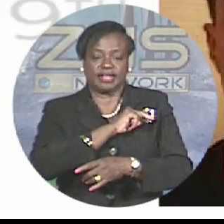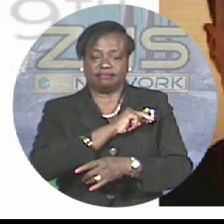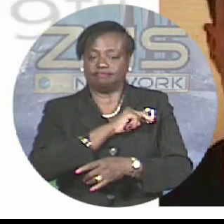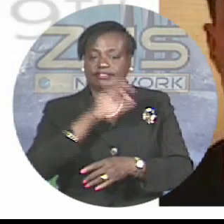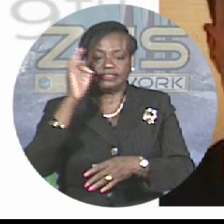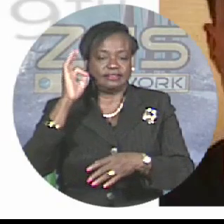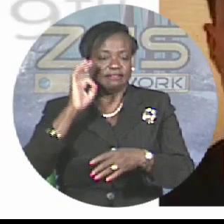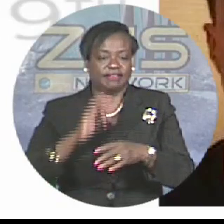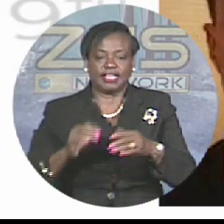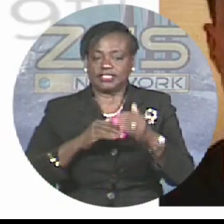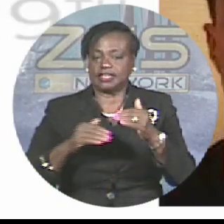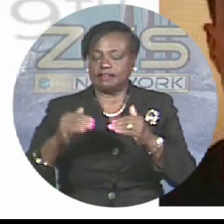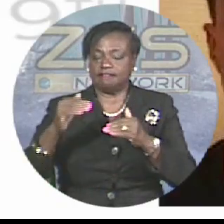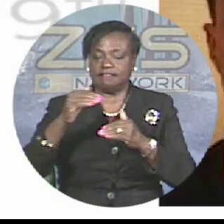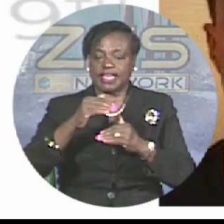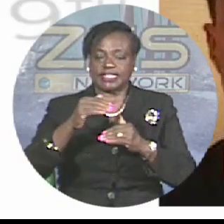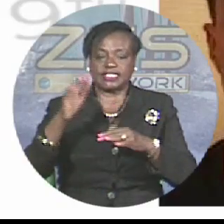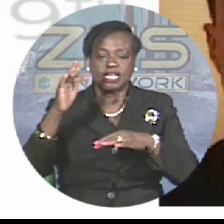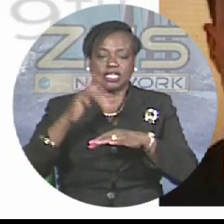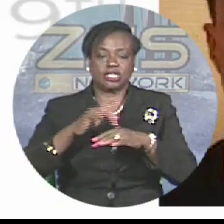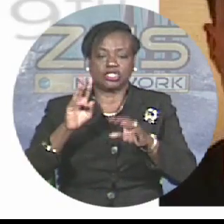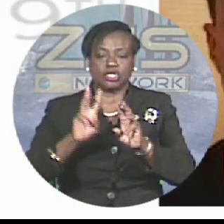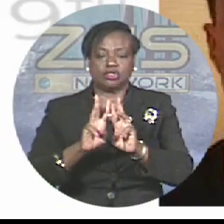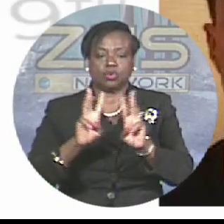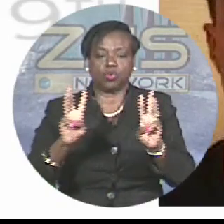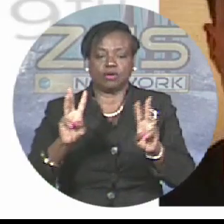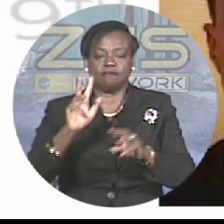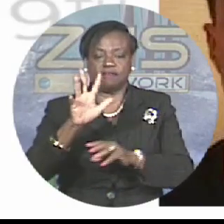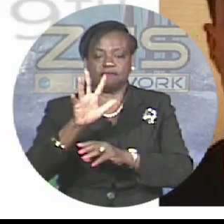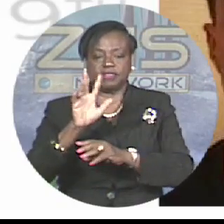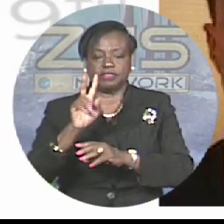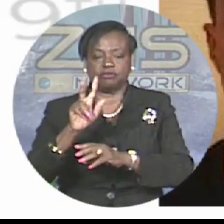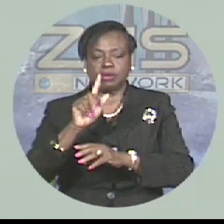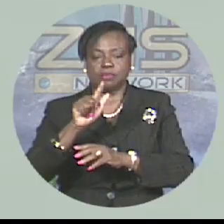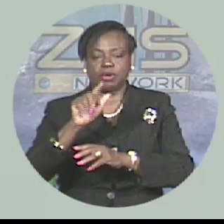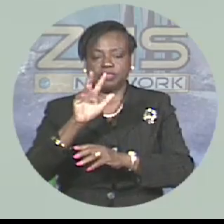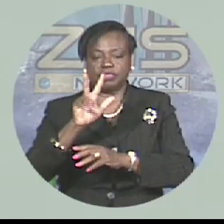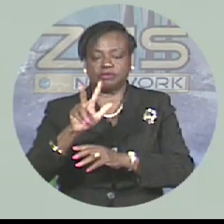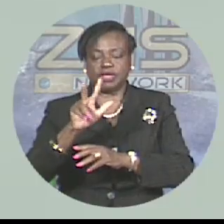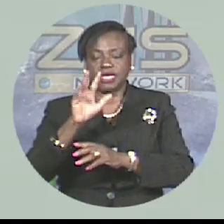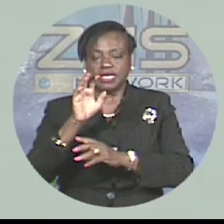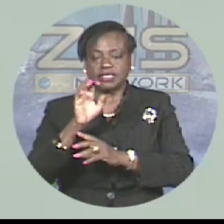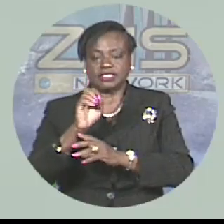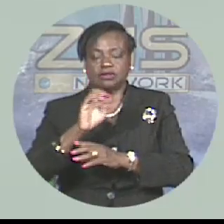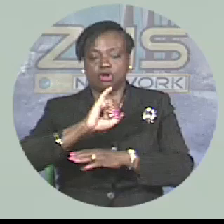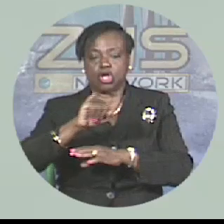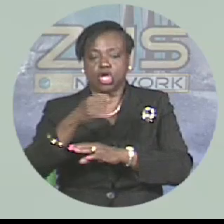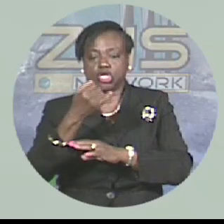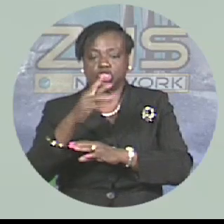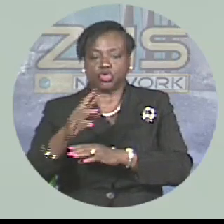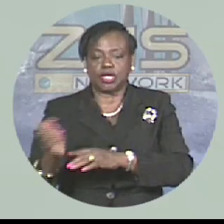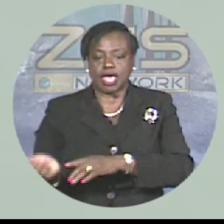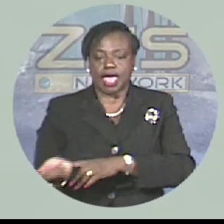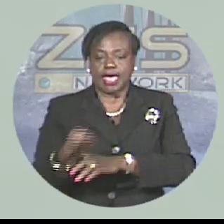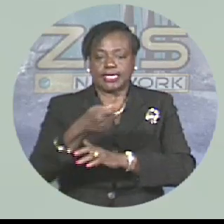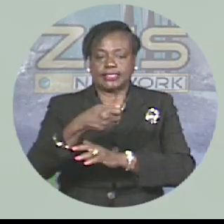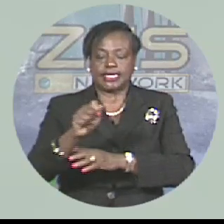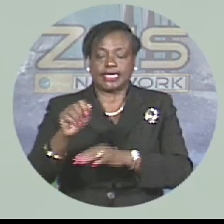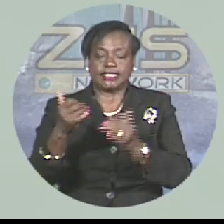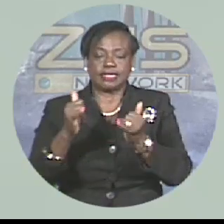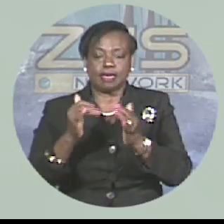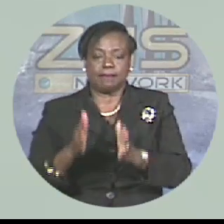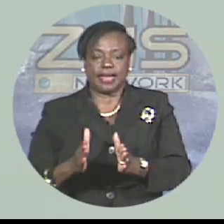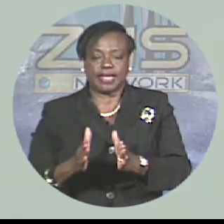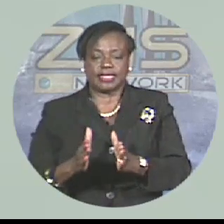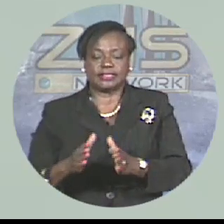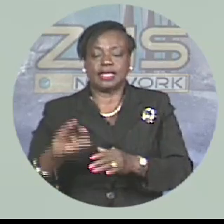too, failed to advance, touching the wall in 53.30. Our junior tennis players back on the court yesterday in Trinidad